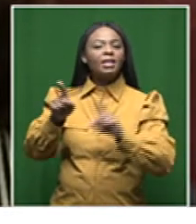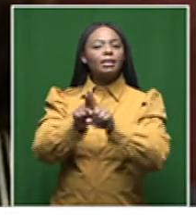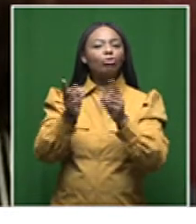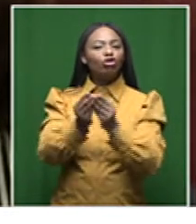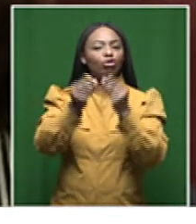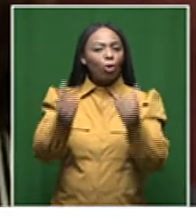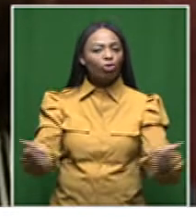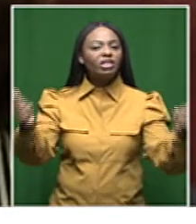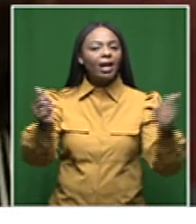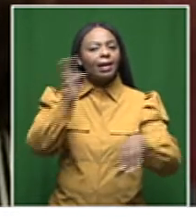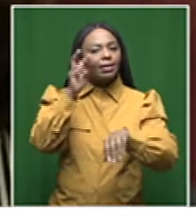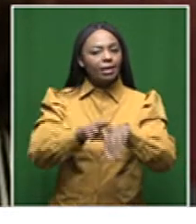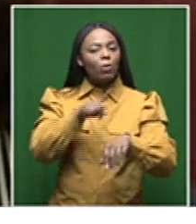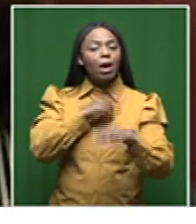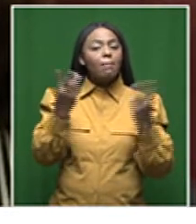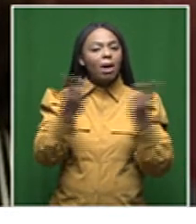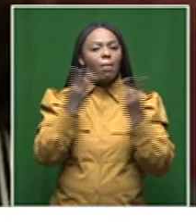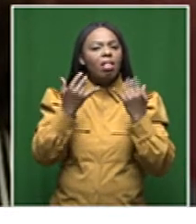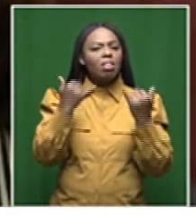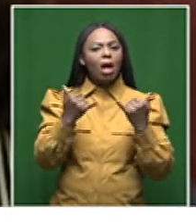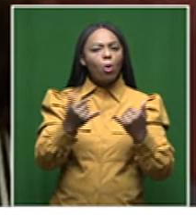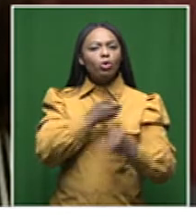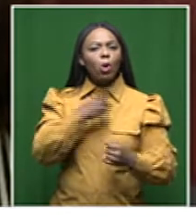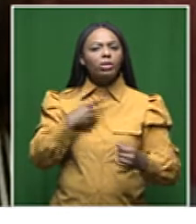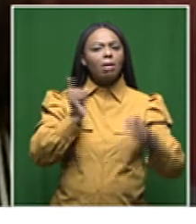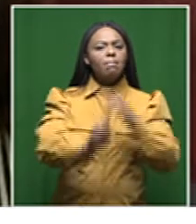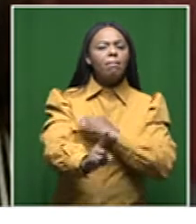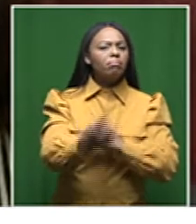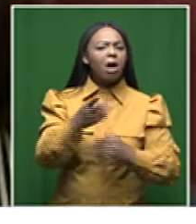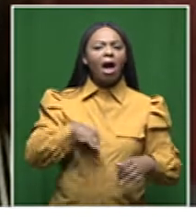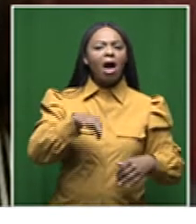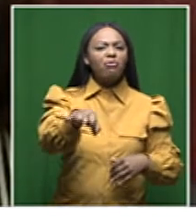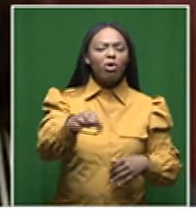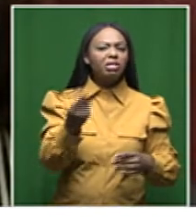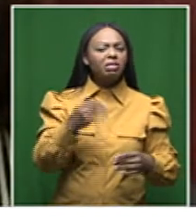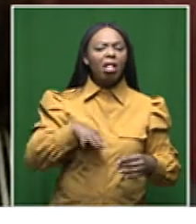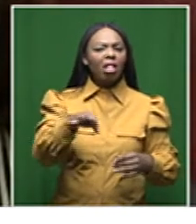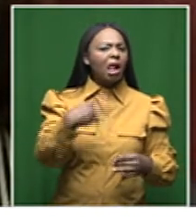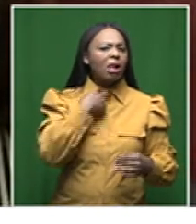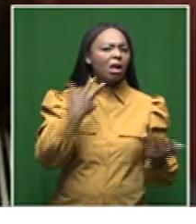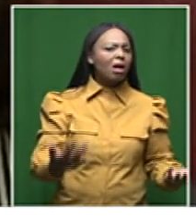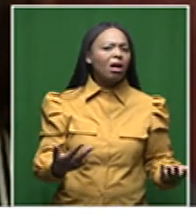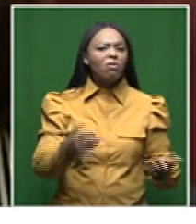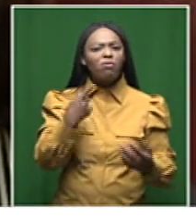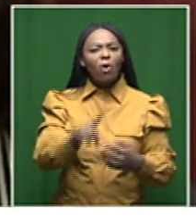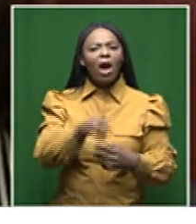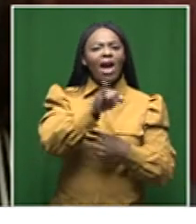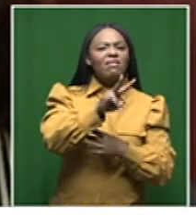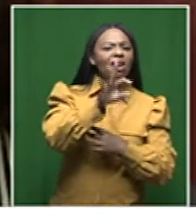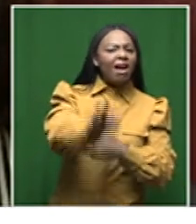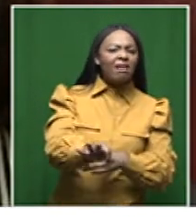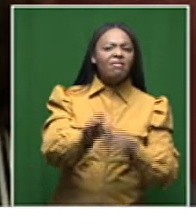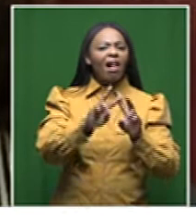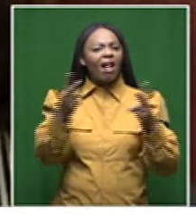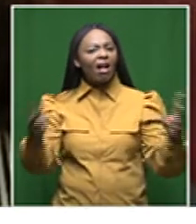of the people in the country generally can't afford private healthcare with respect to going for artificial insemination, for having IVF and things such as that.